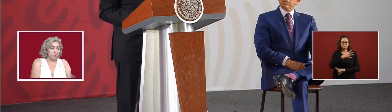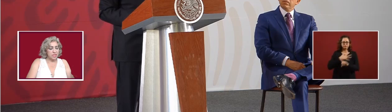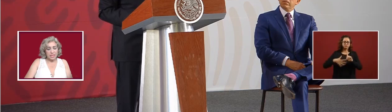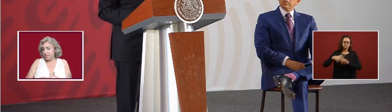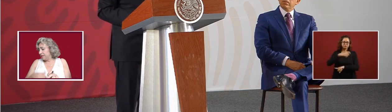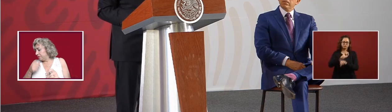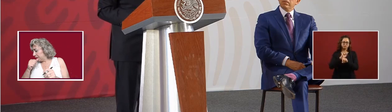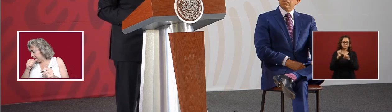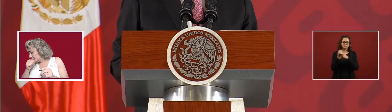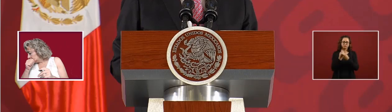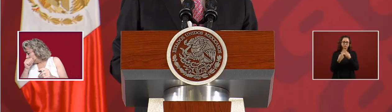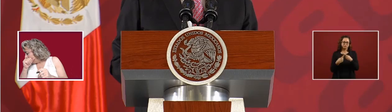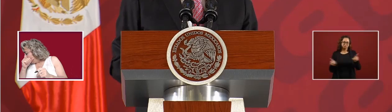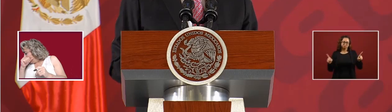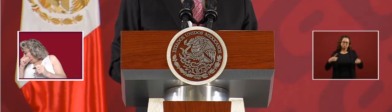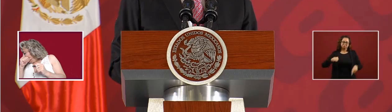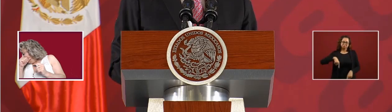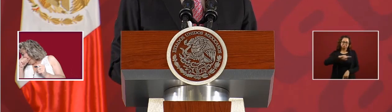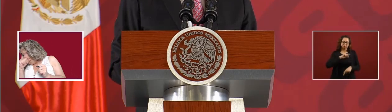Of course, that's different cases.